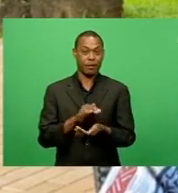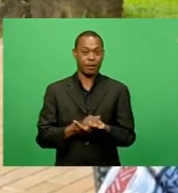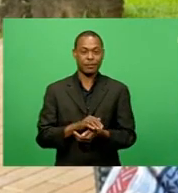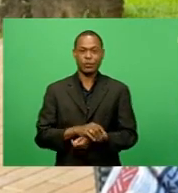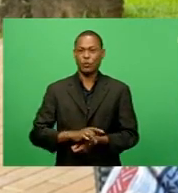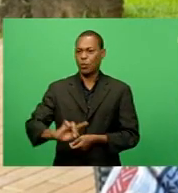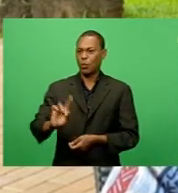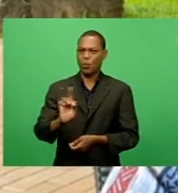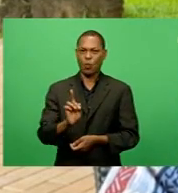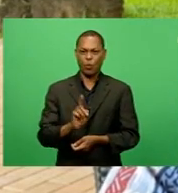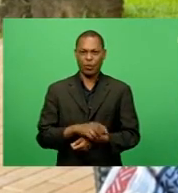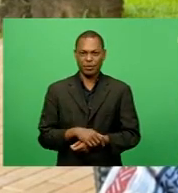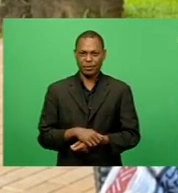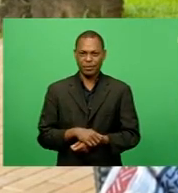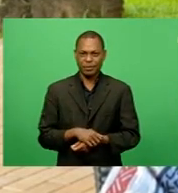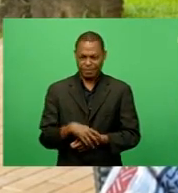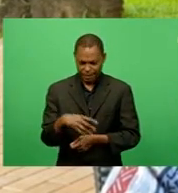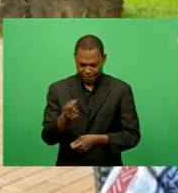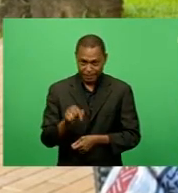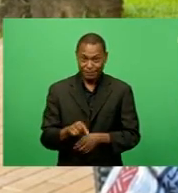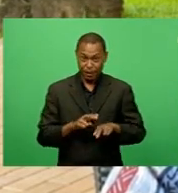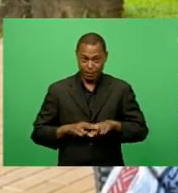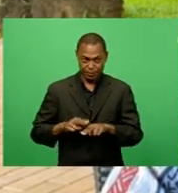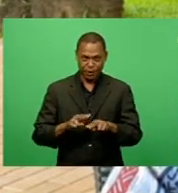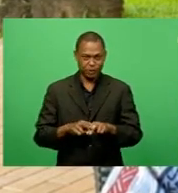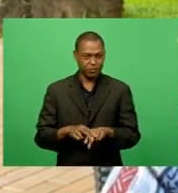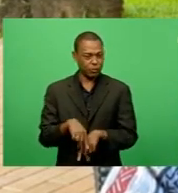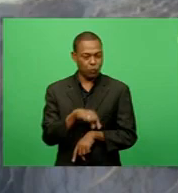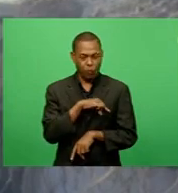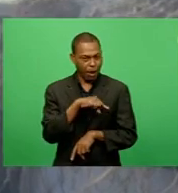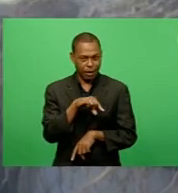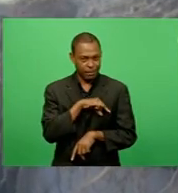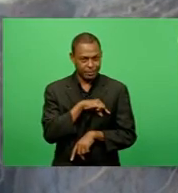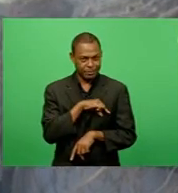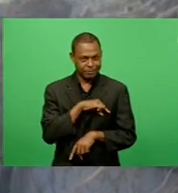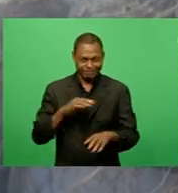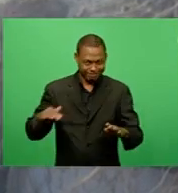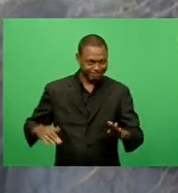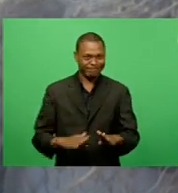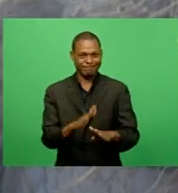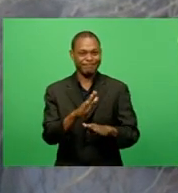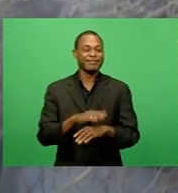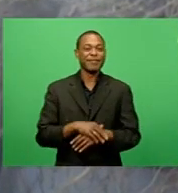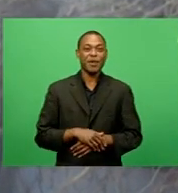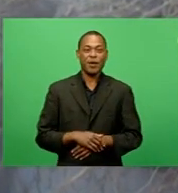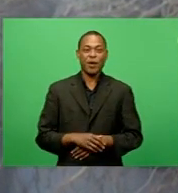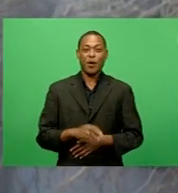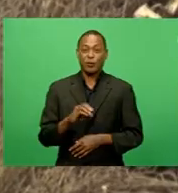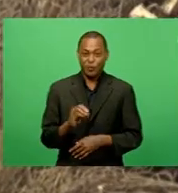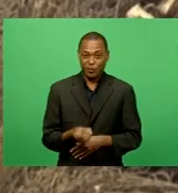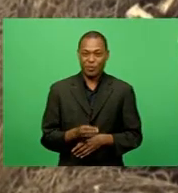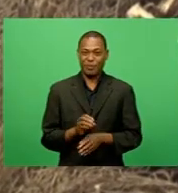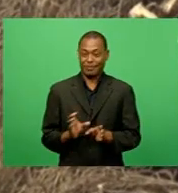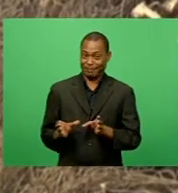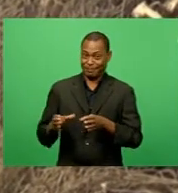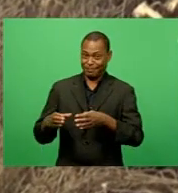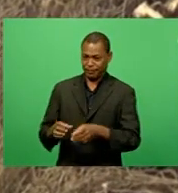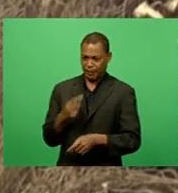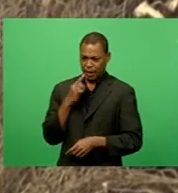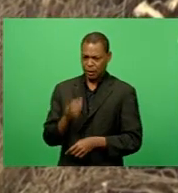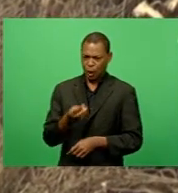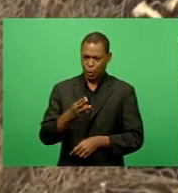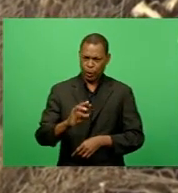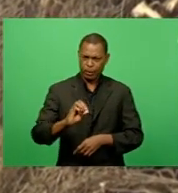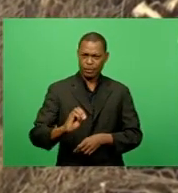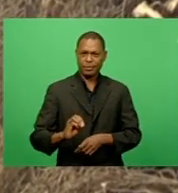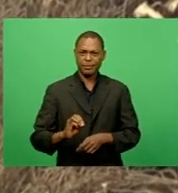is being produced in Fiji are actually noble variety. The Fiji Kava Task Force Chair says there are approximately 30 varieties